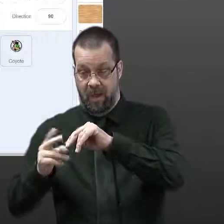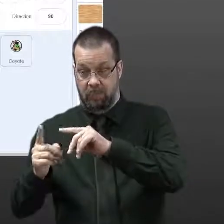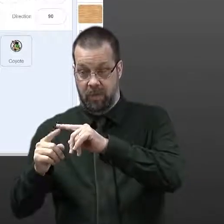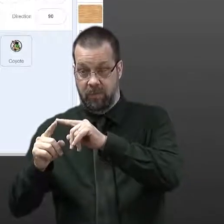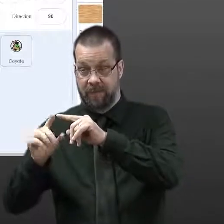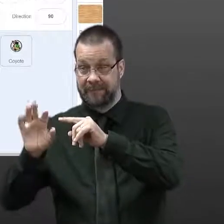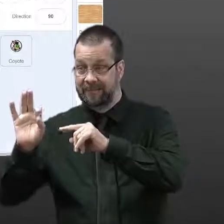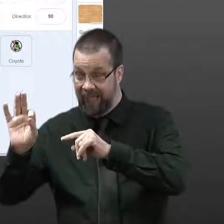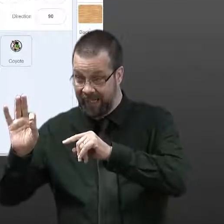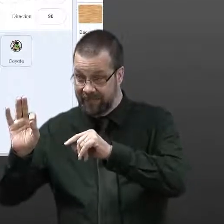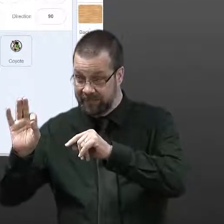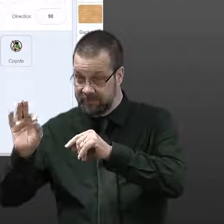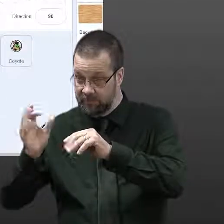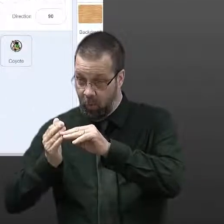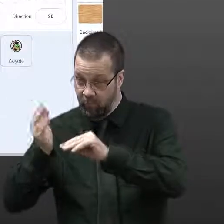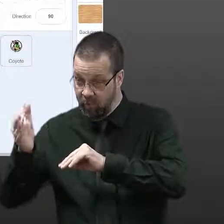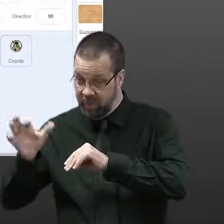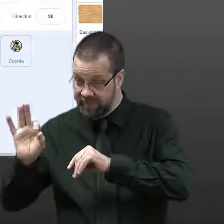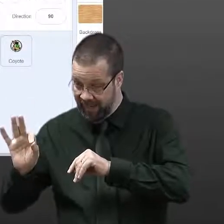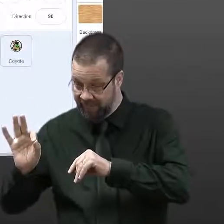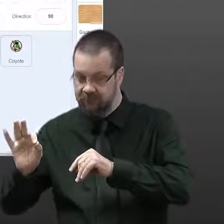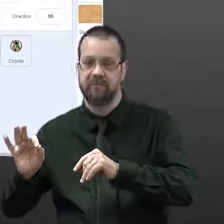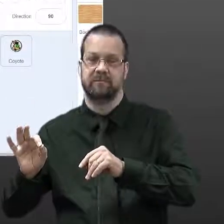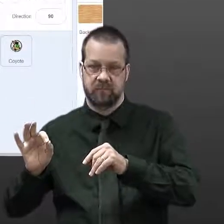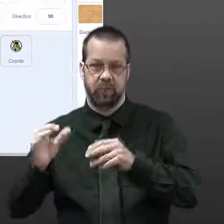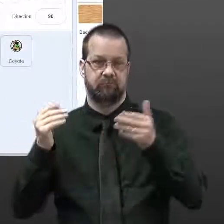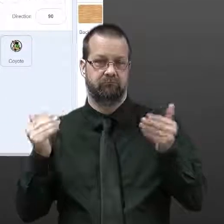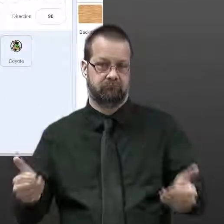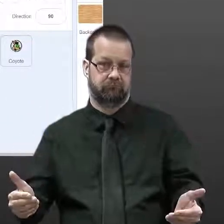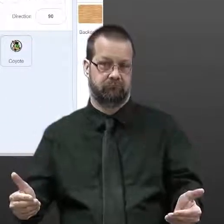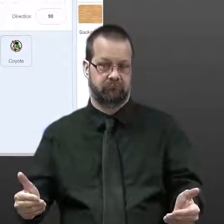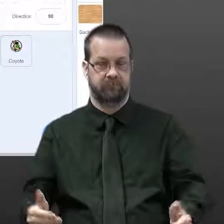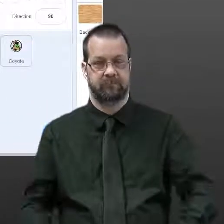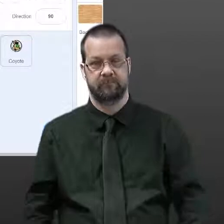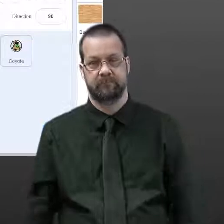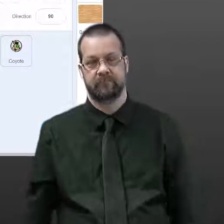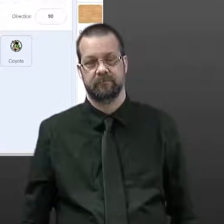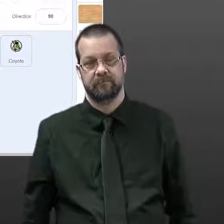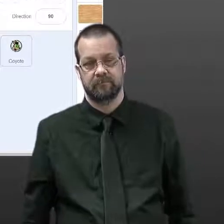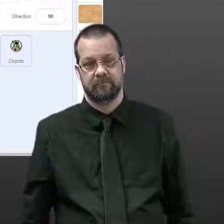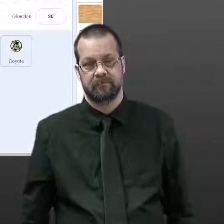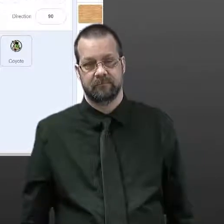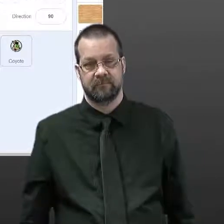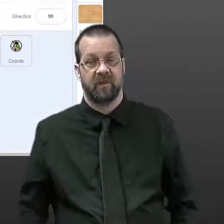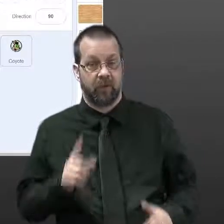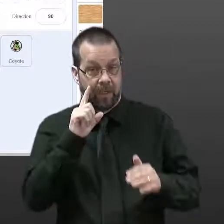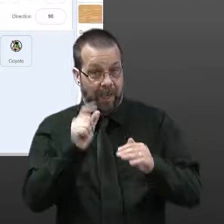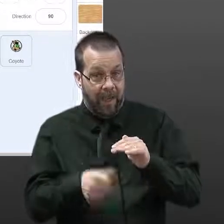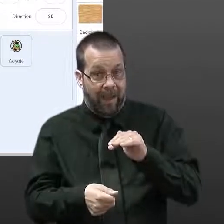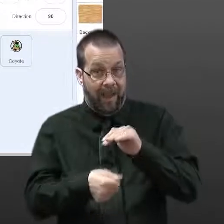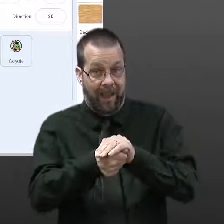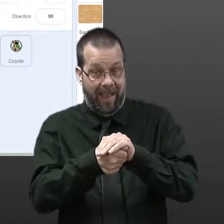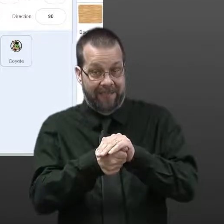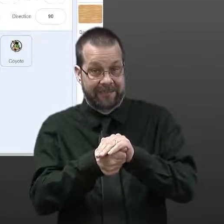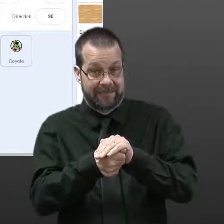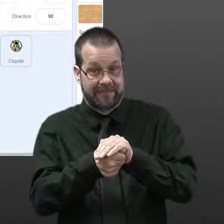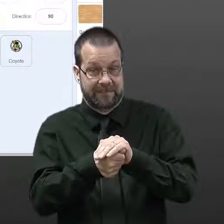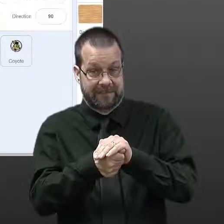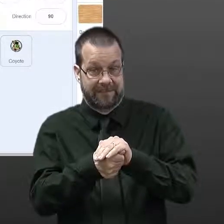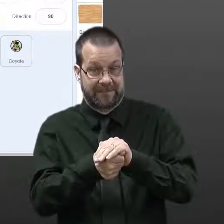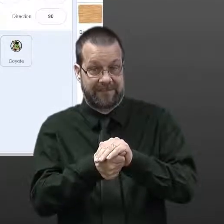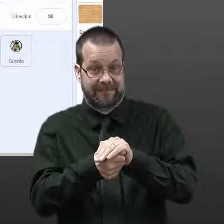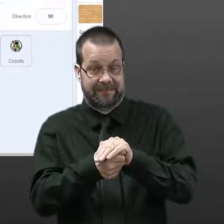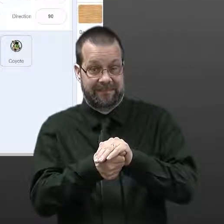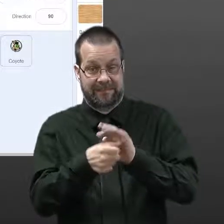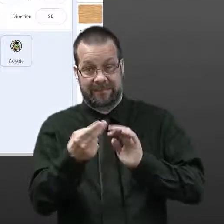it'll do the code that we attach underneath this. First thing that we're going to do is hide, and